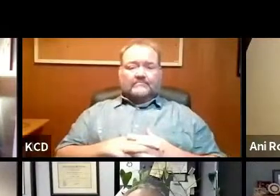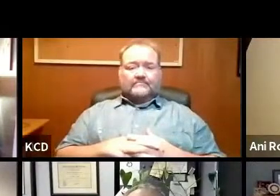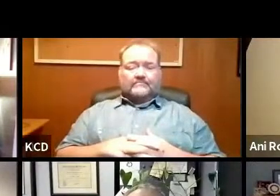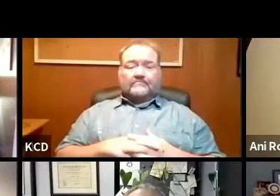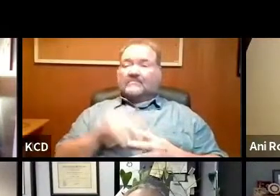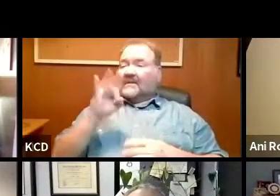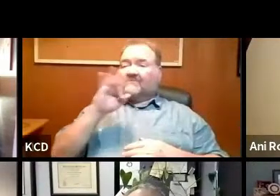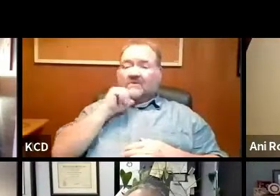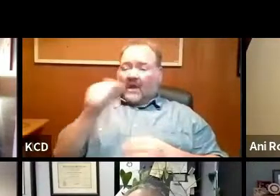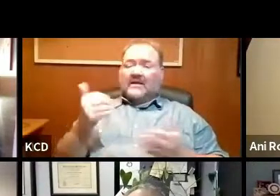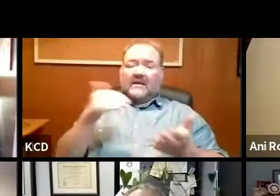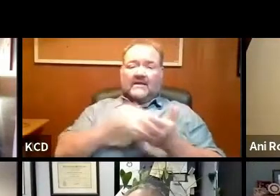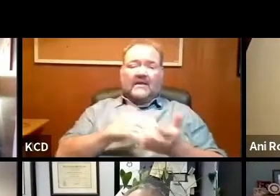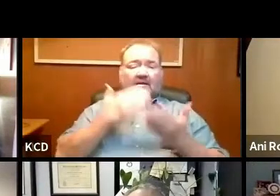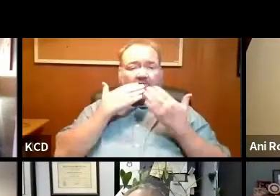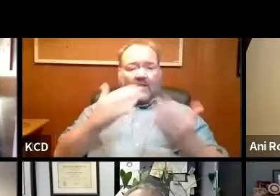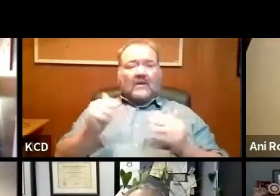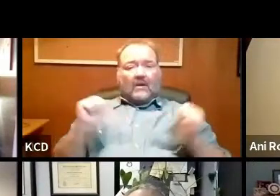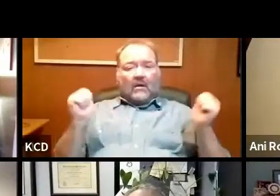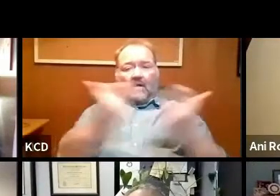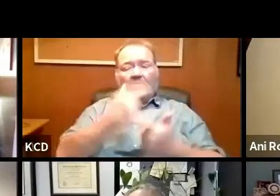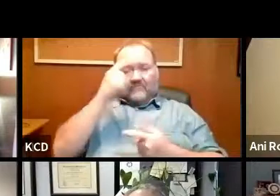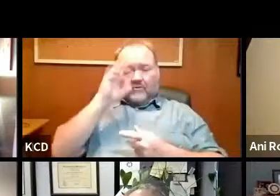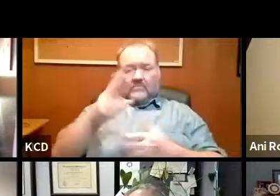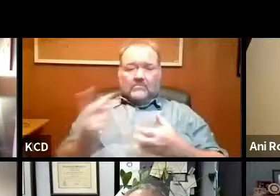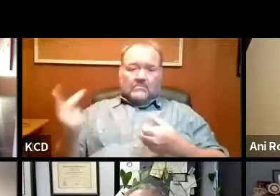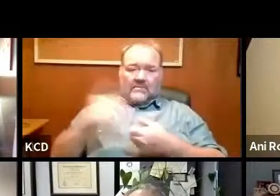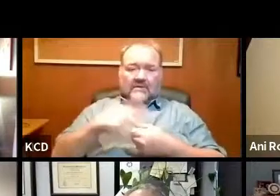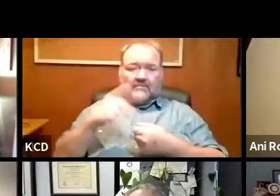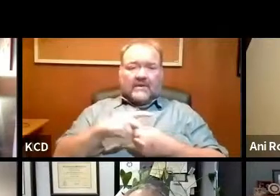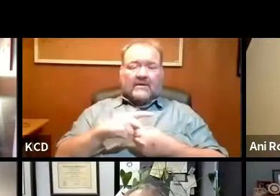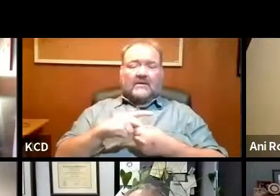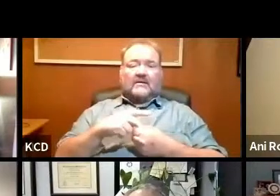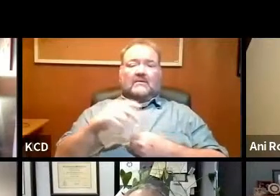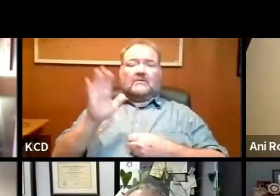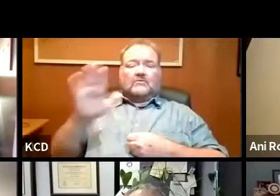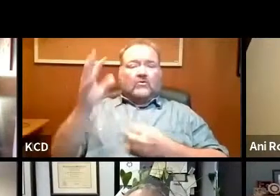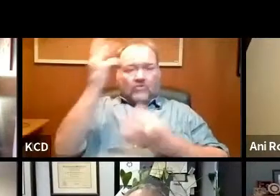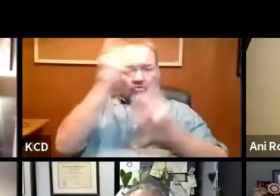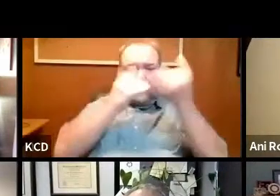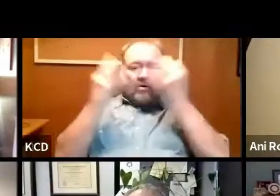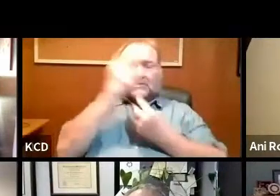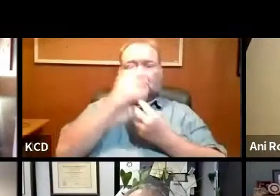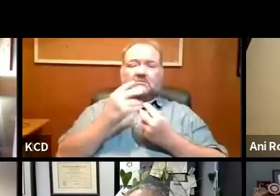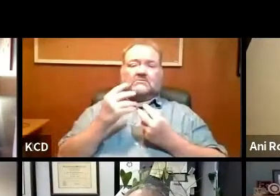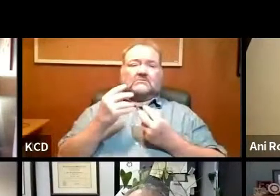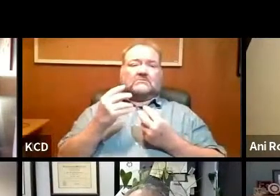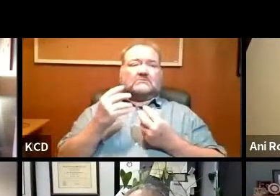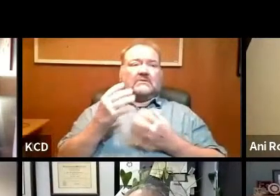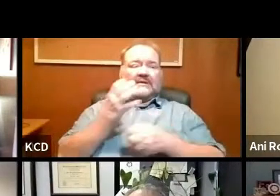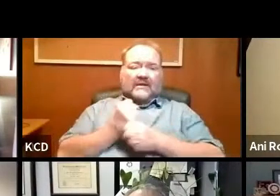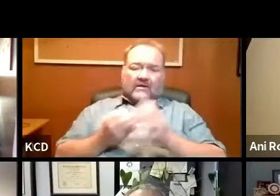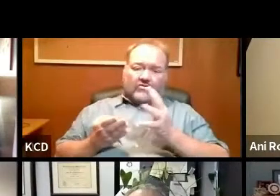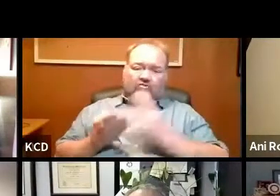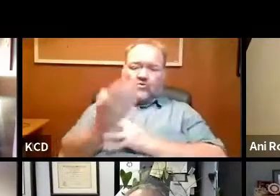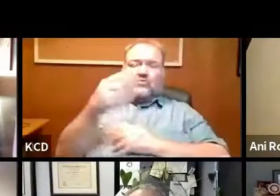If not, again, thank everybody for their participation and their thoughts and getting us through all